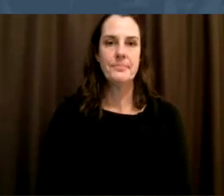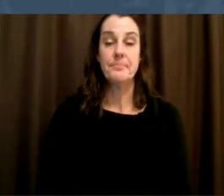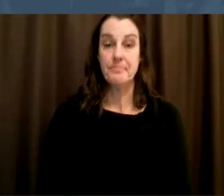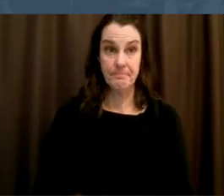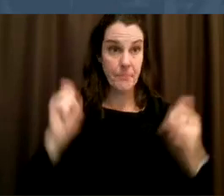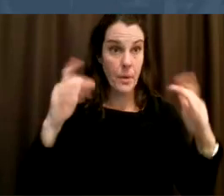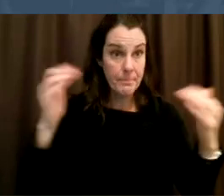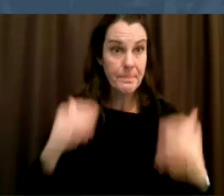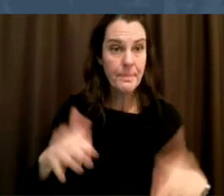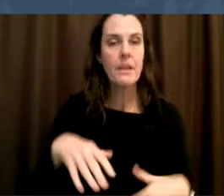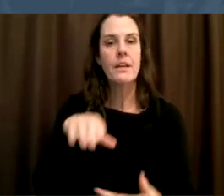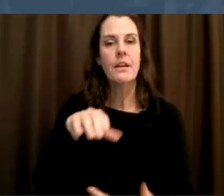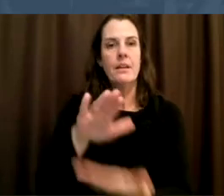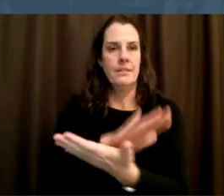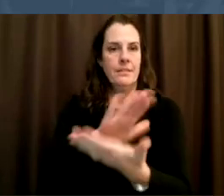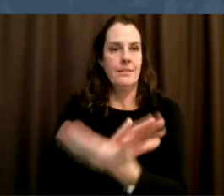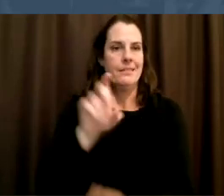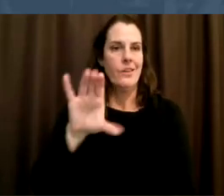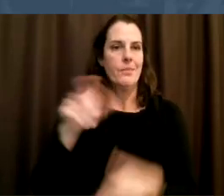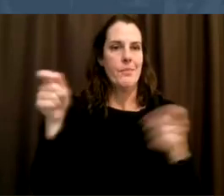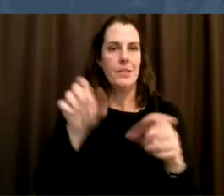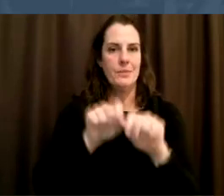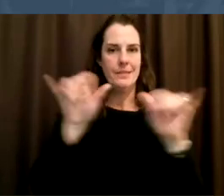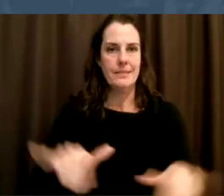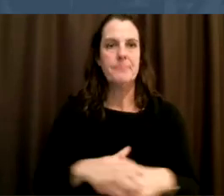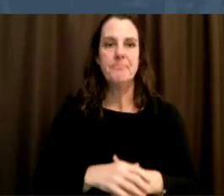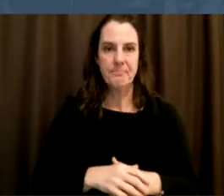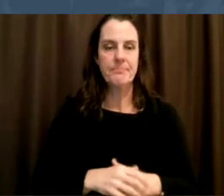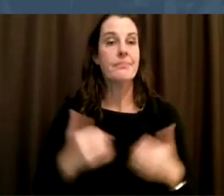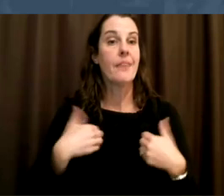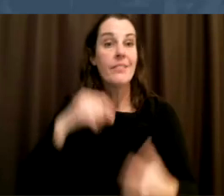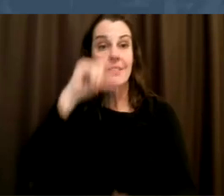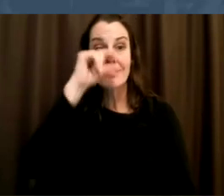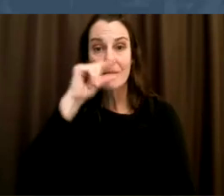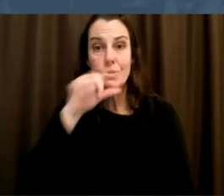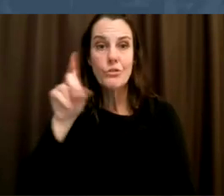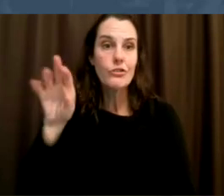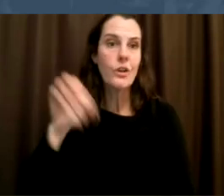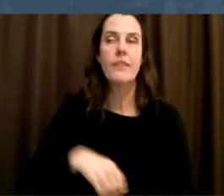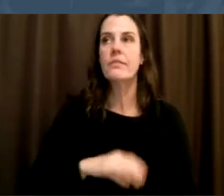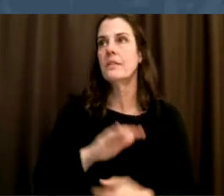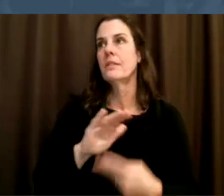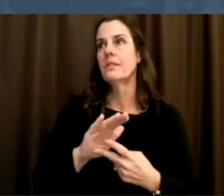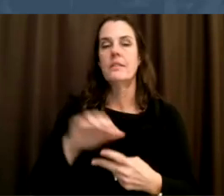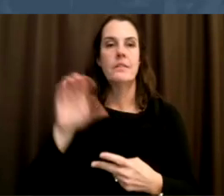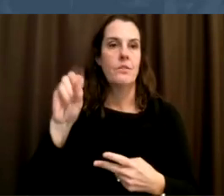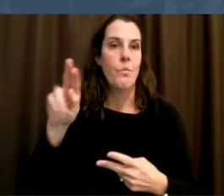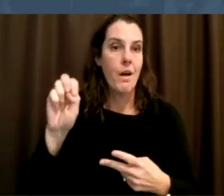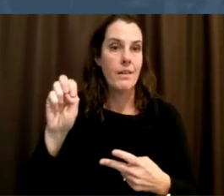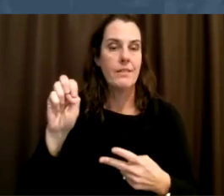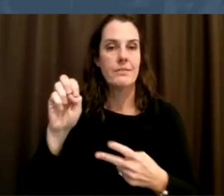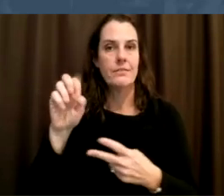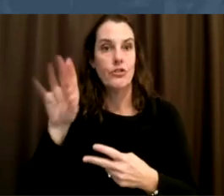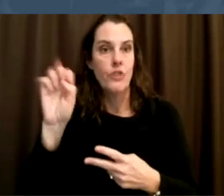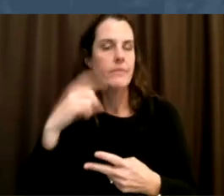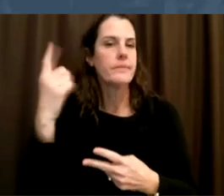Okay, document management systems, having Google Drive, OneDrive, somewhere secure, right, with